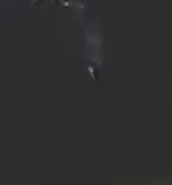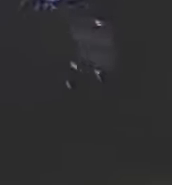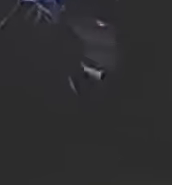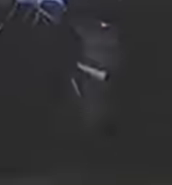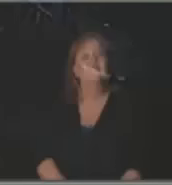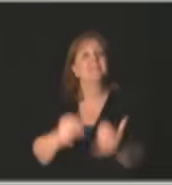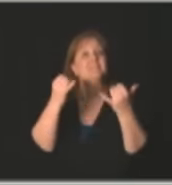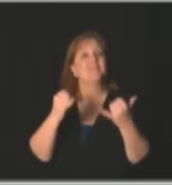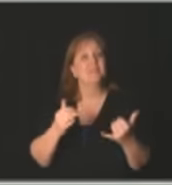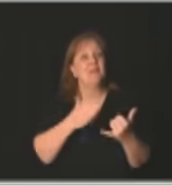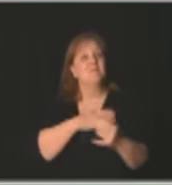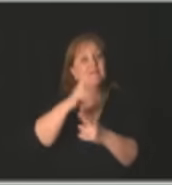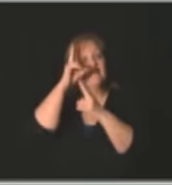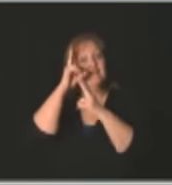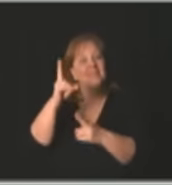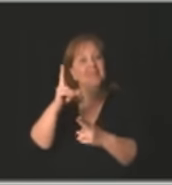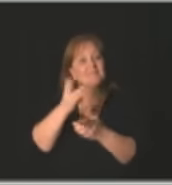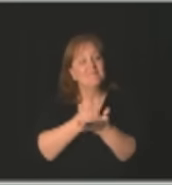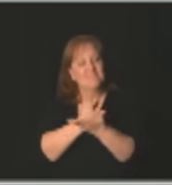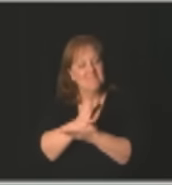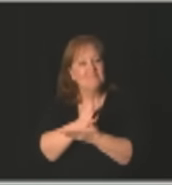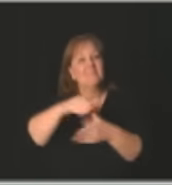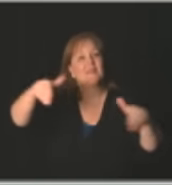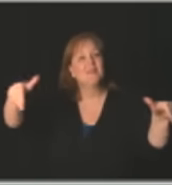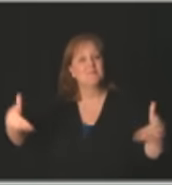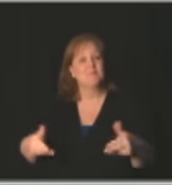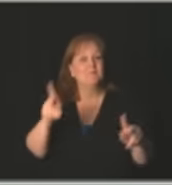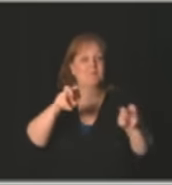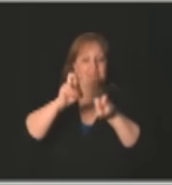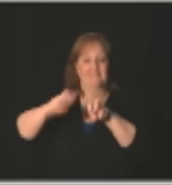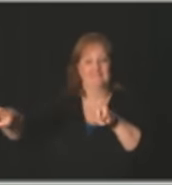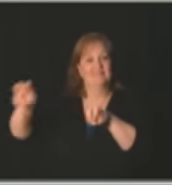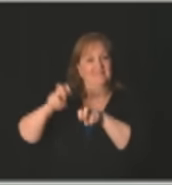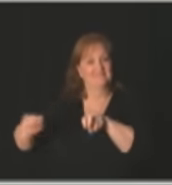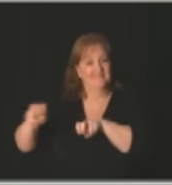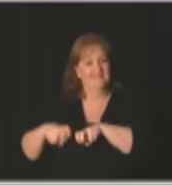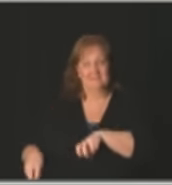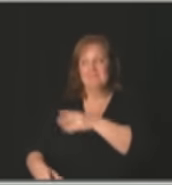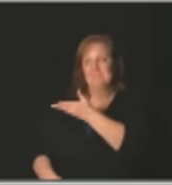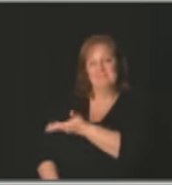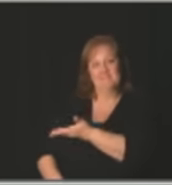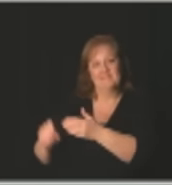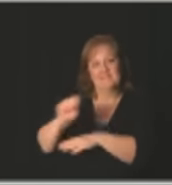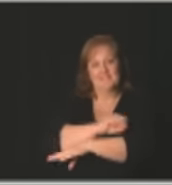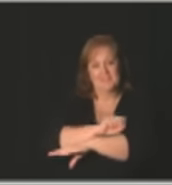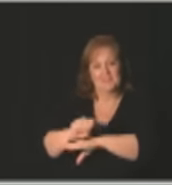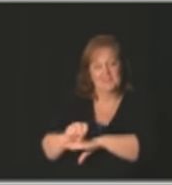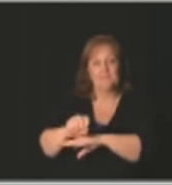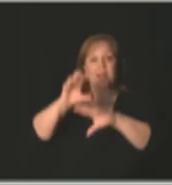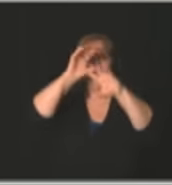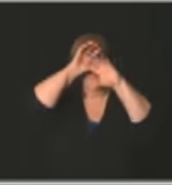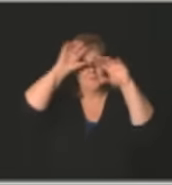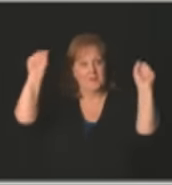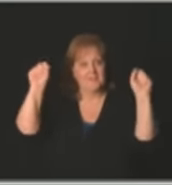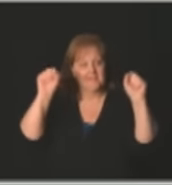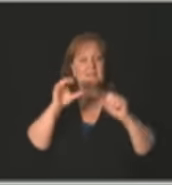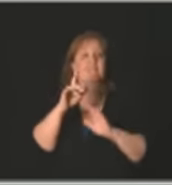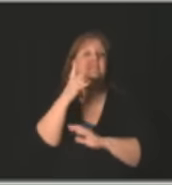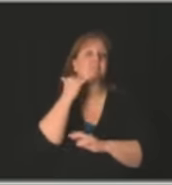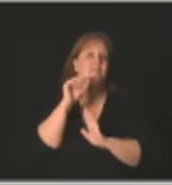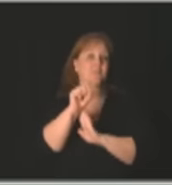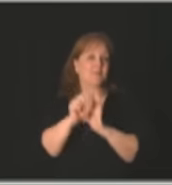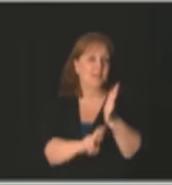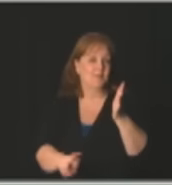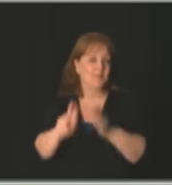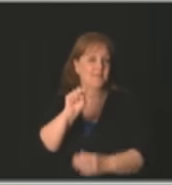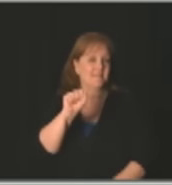I now have the privilege of introducing the individuals seated on the platform. President of California State